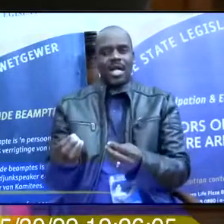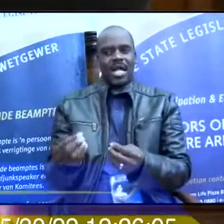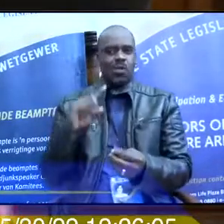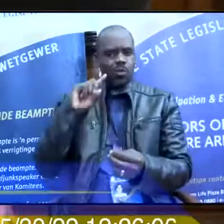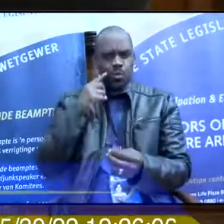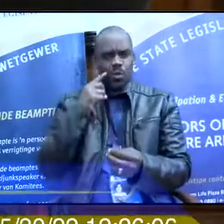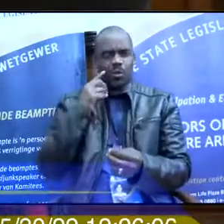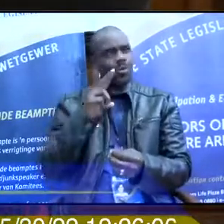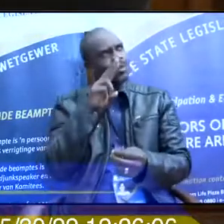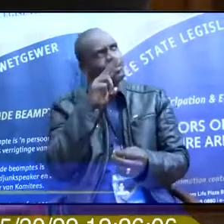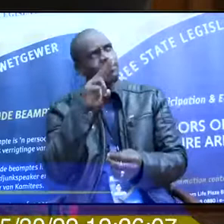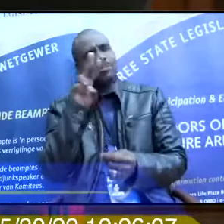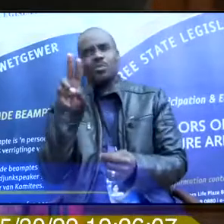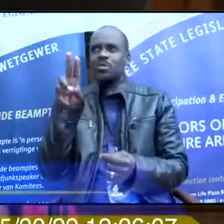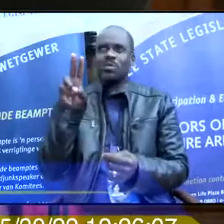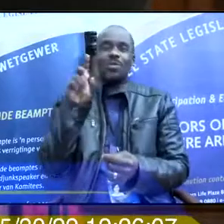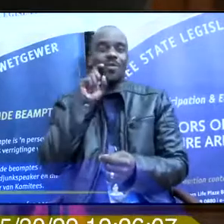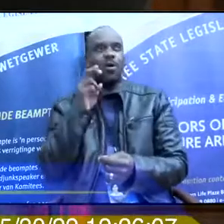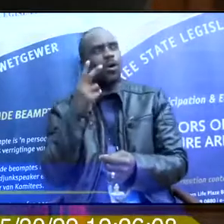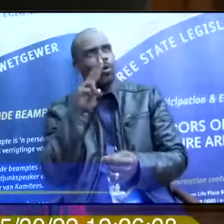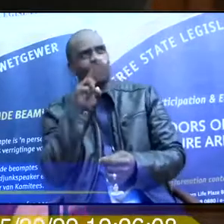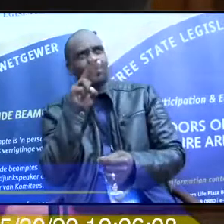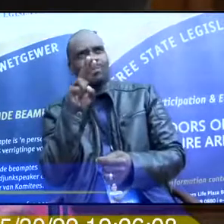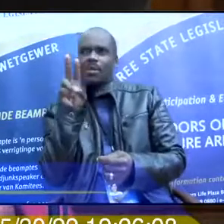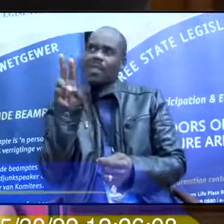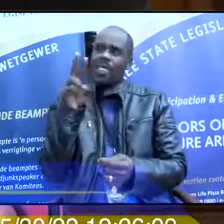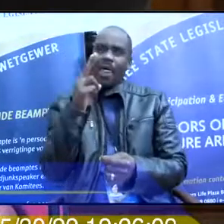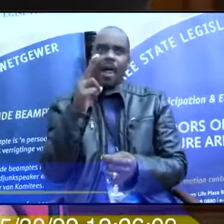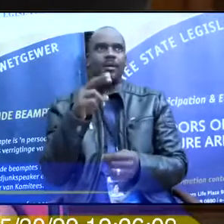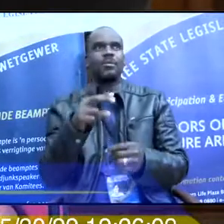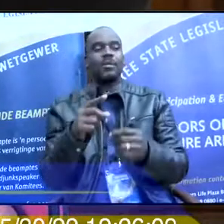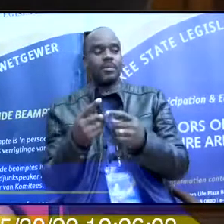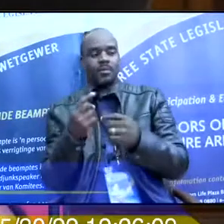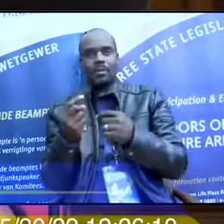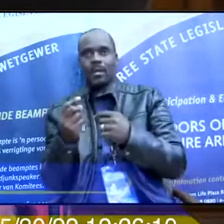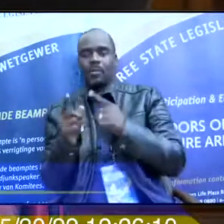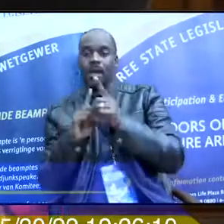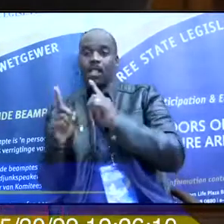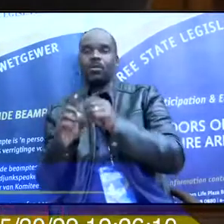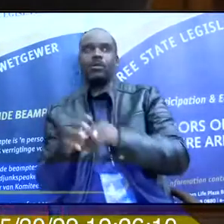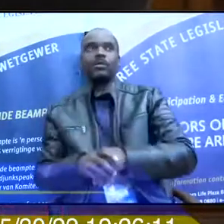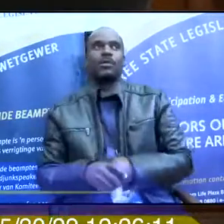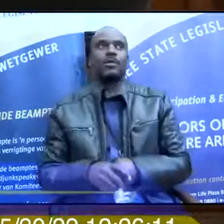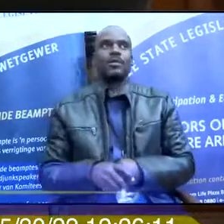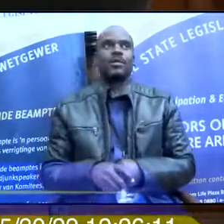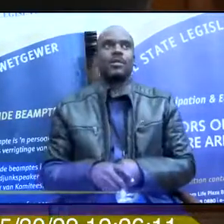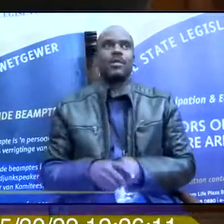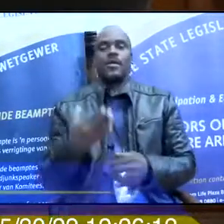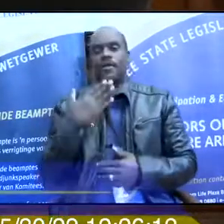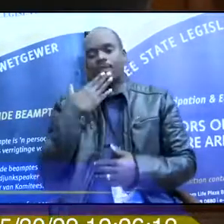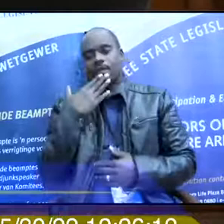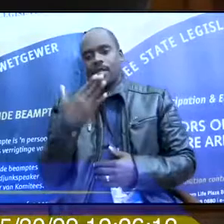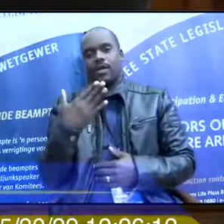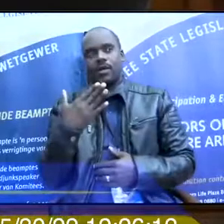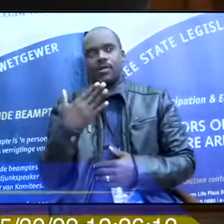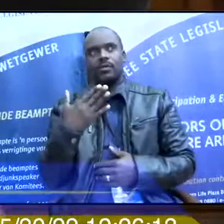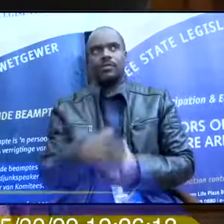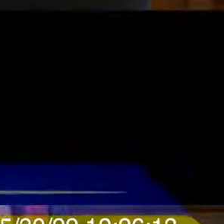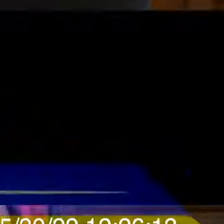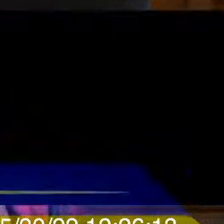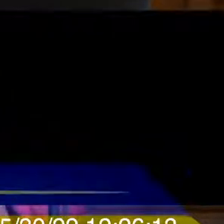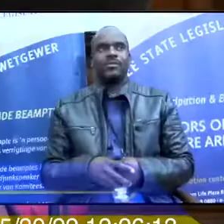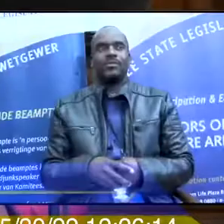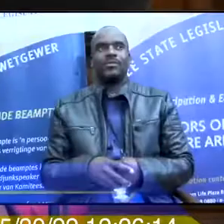something like that will be doing like that and not having anything to report but thank you very much program director i